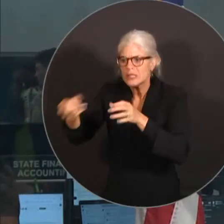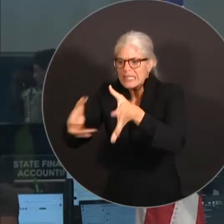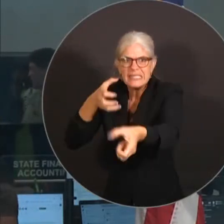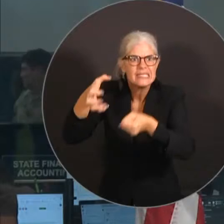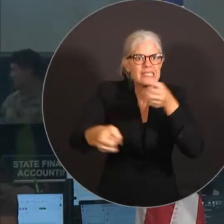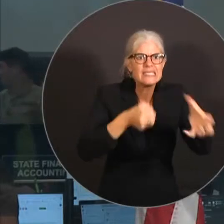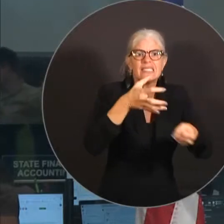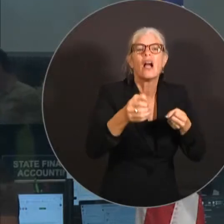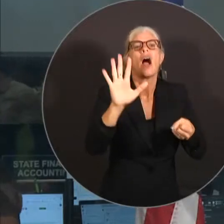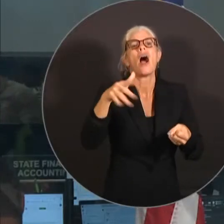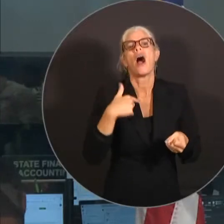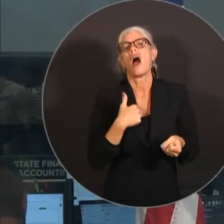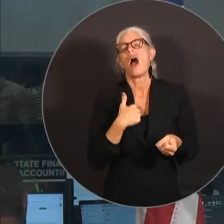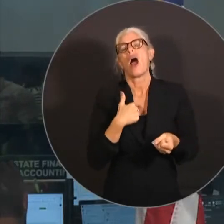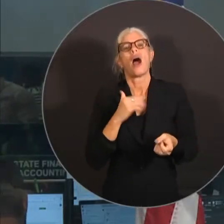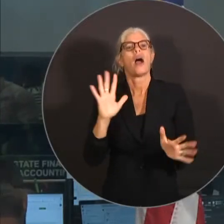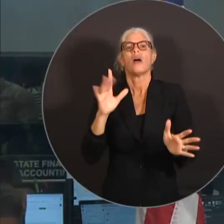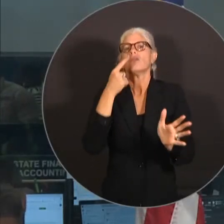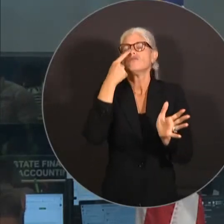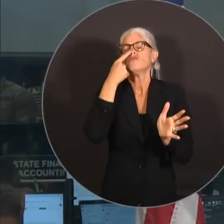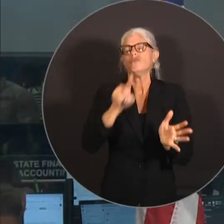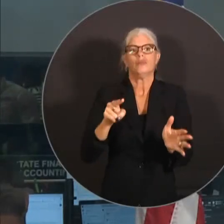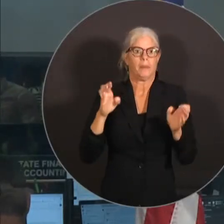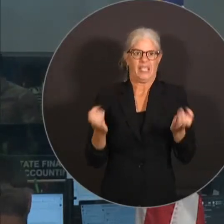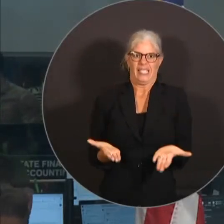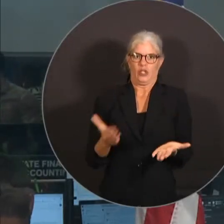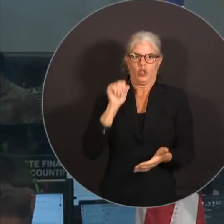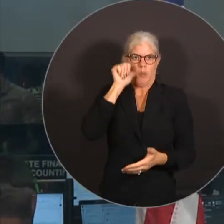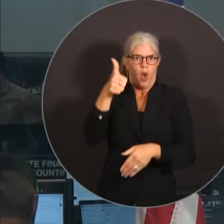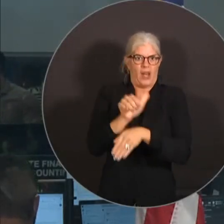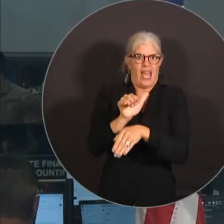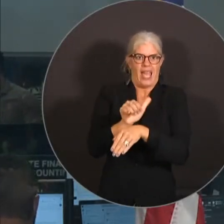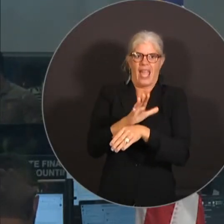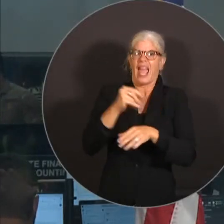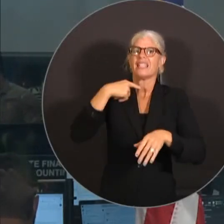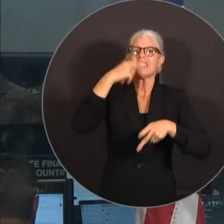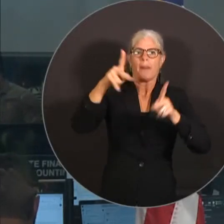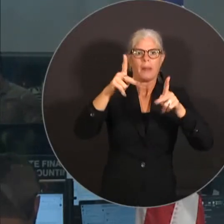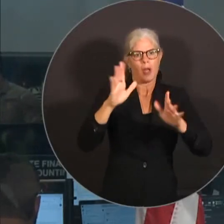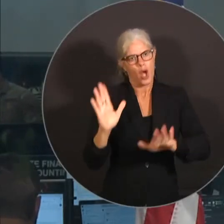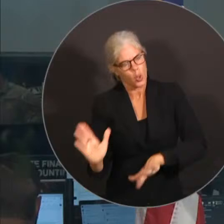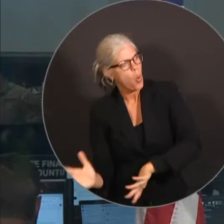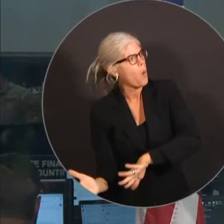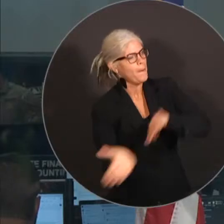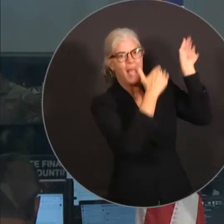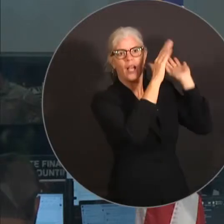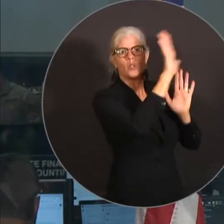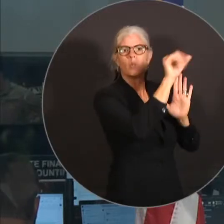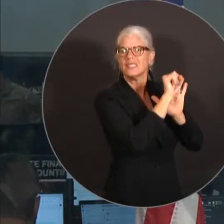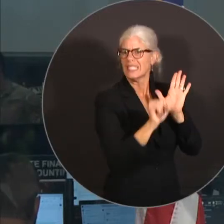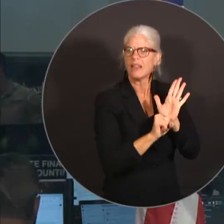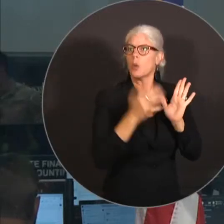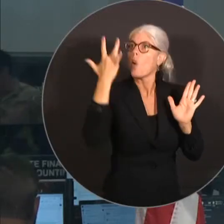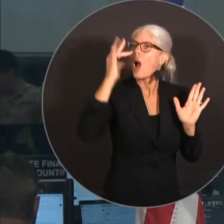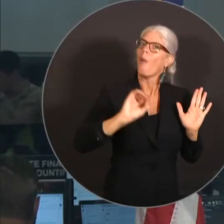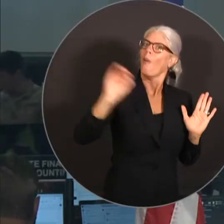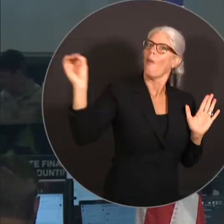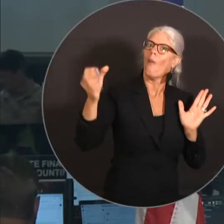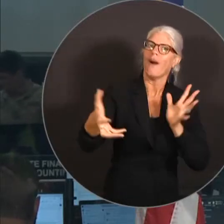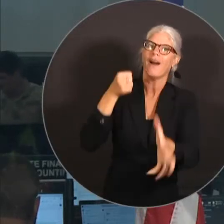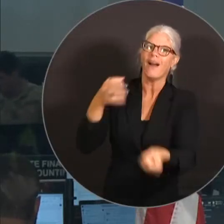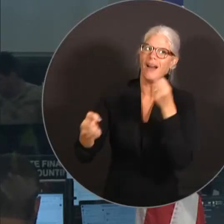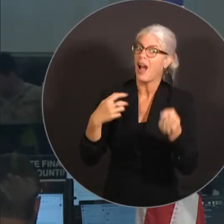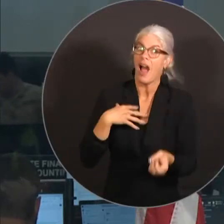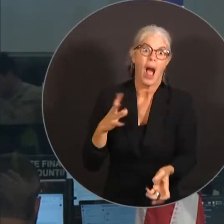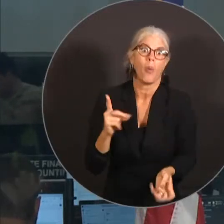to be here tomorrow night telling you we're sending all of it back to the states. I would love that, to say, you know what, we did whatever we needed